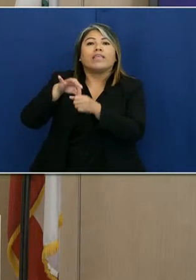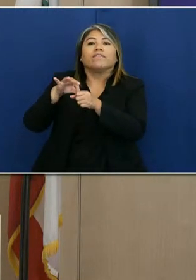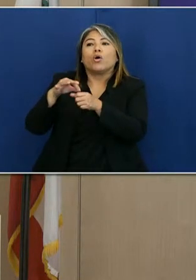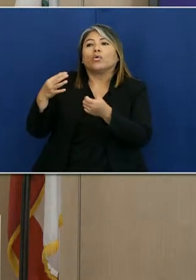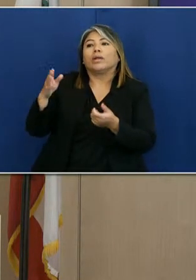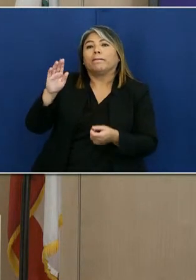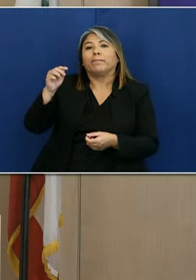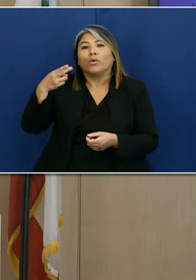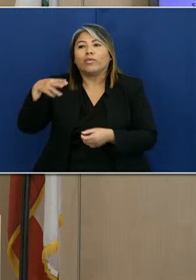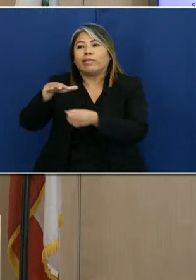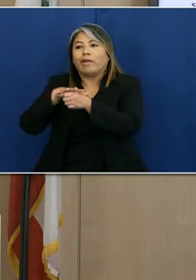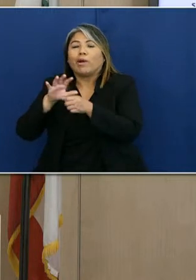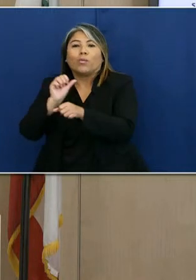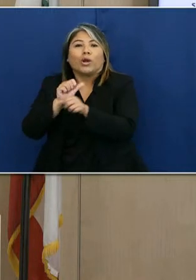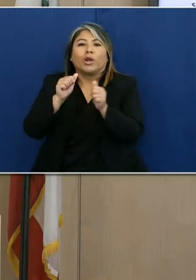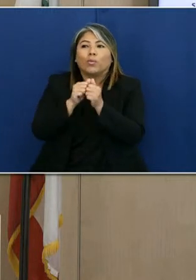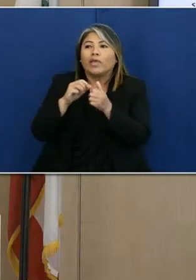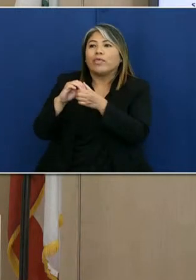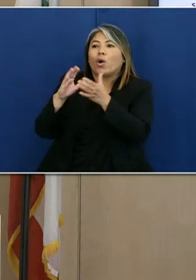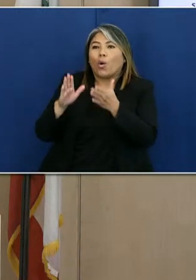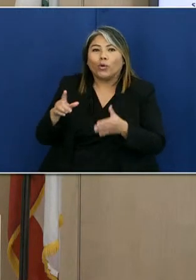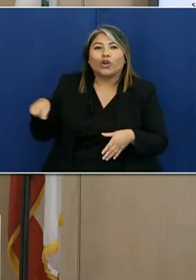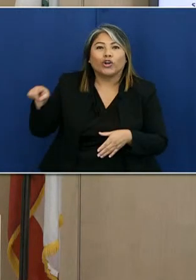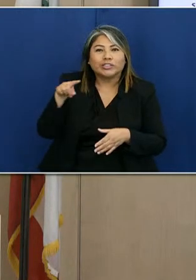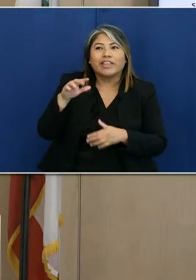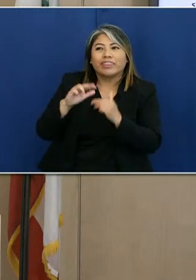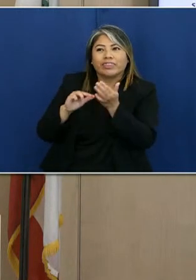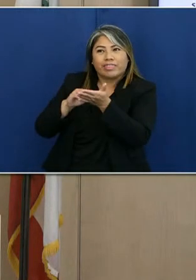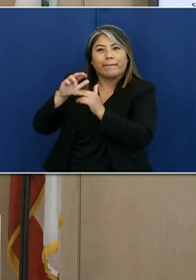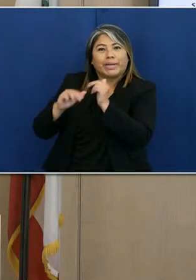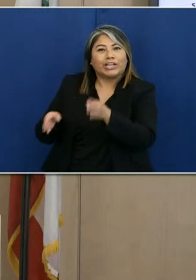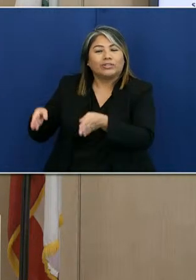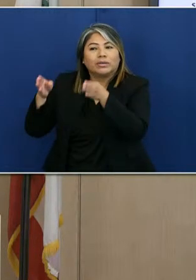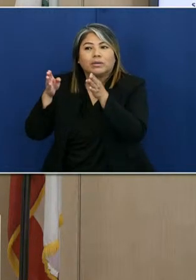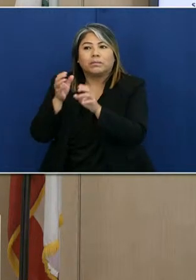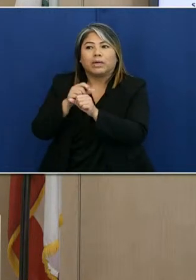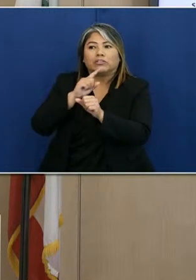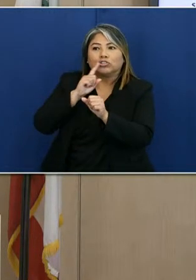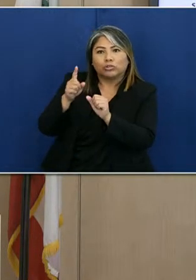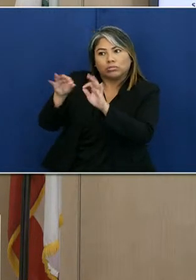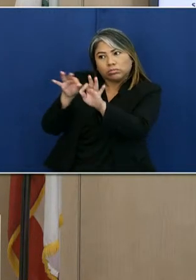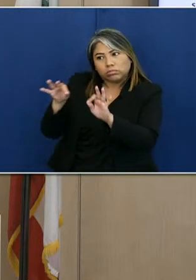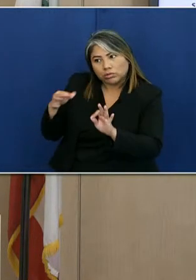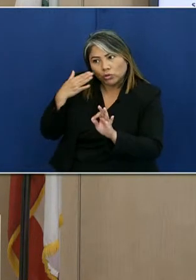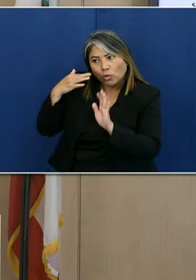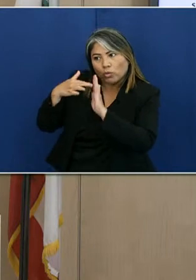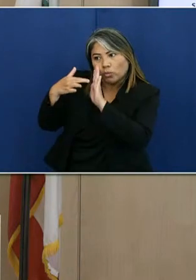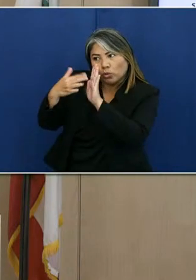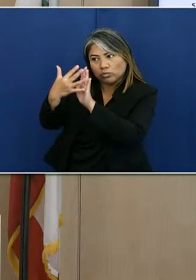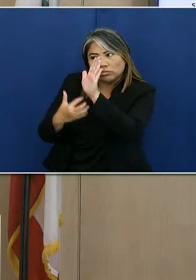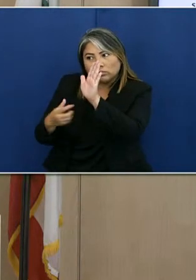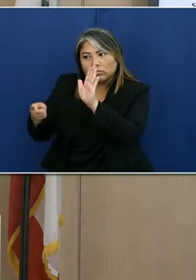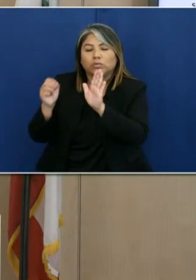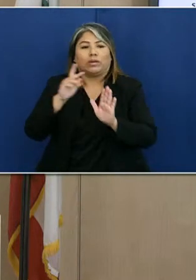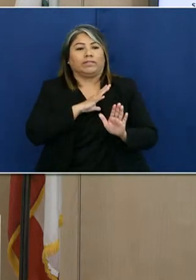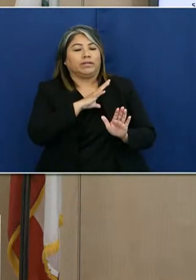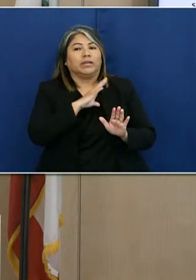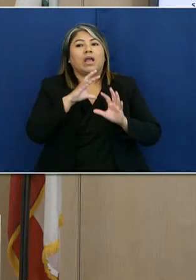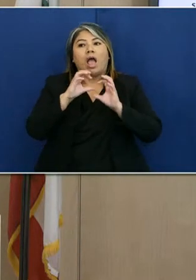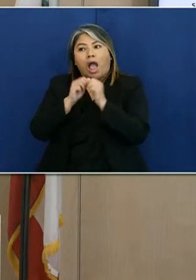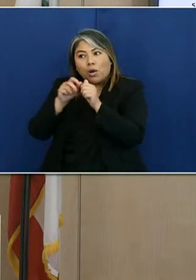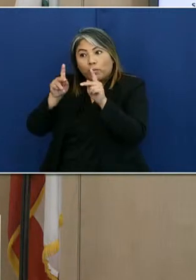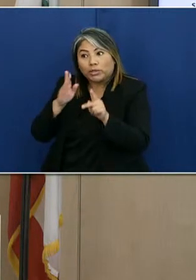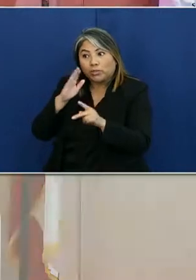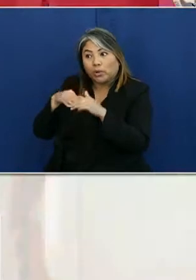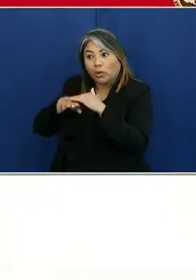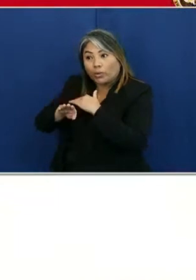working with all of the facility owners to lay out the respective locations to understand how the process flow of a voter would go inside